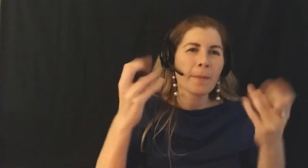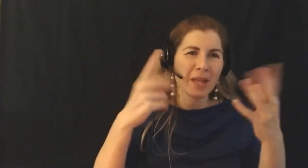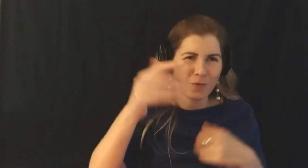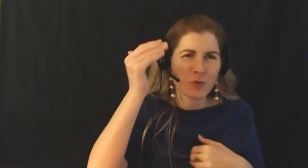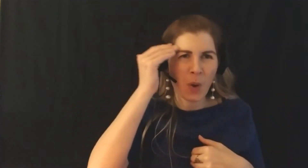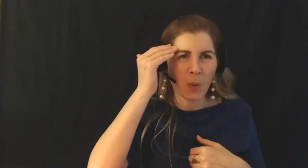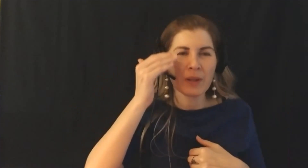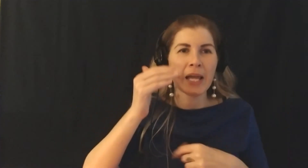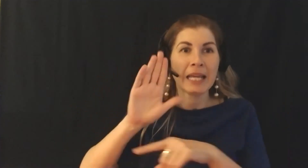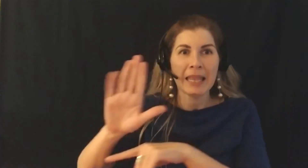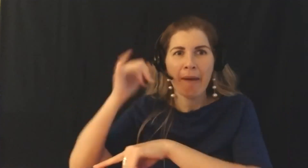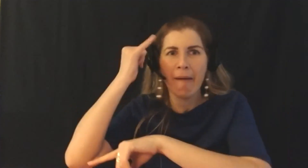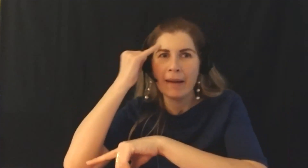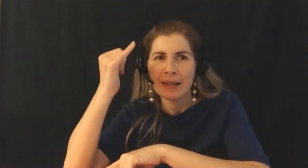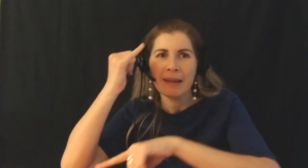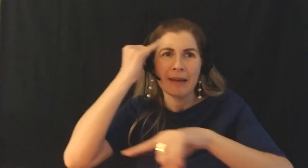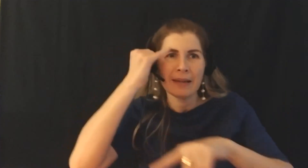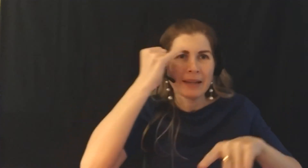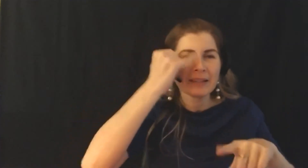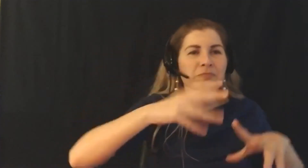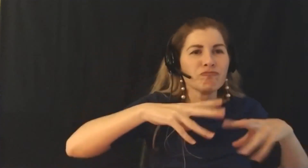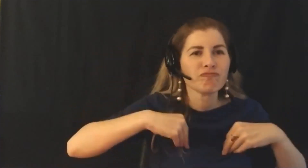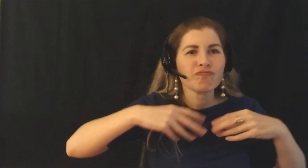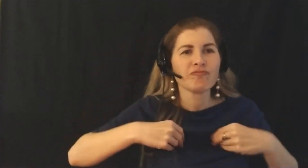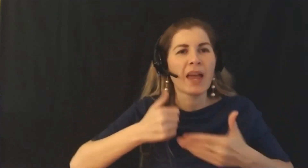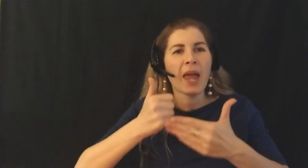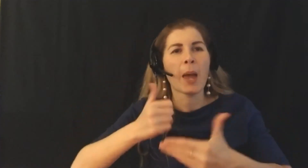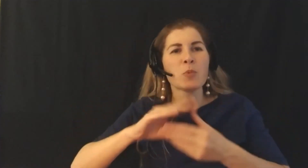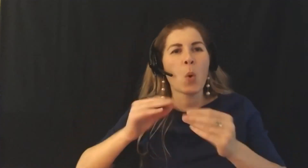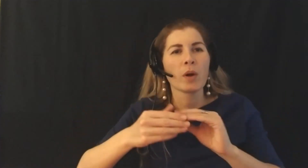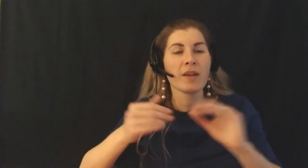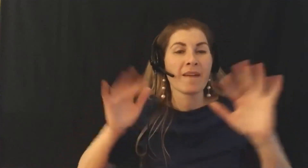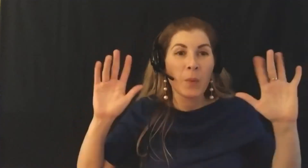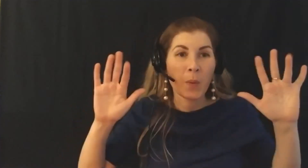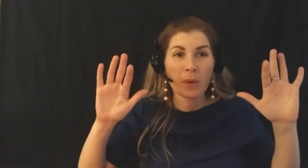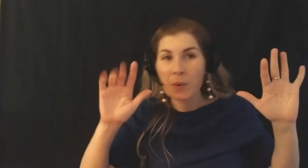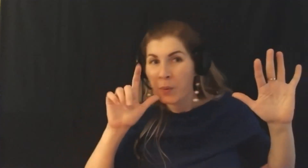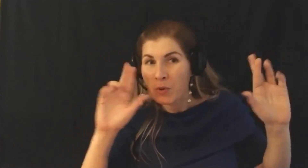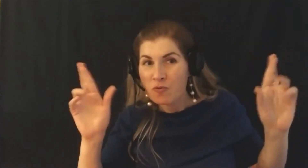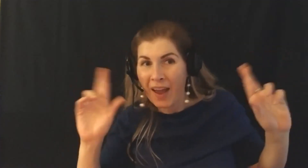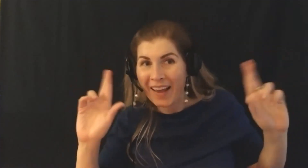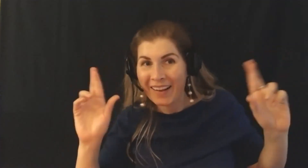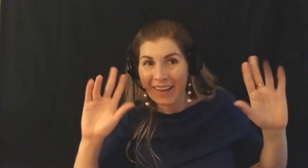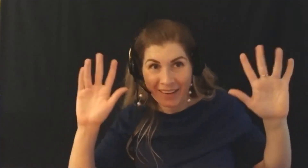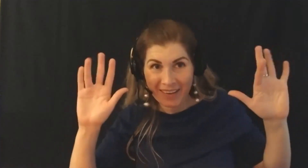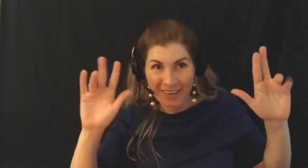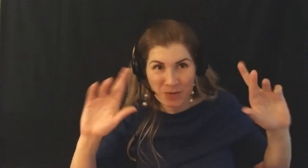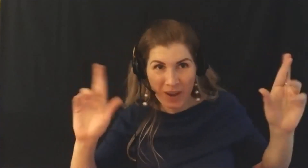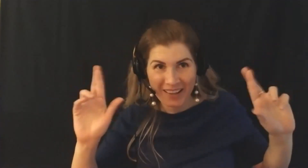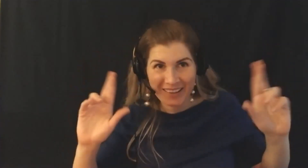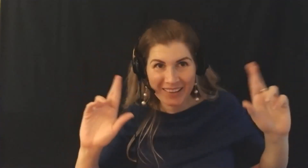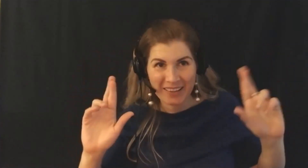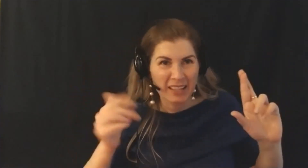each other's ideas and moving the story forward. So wiggle fingers for my volunteers that you're ready and that makes sense. Any other